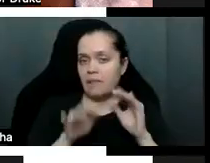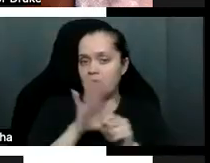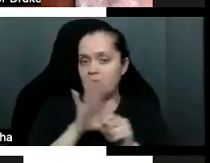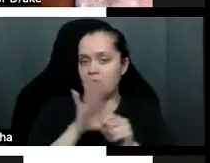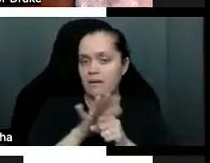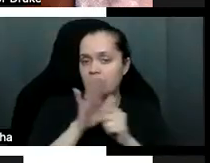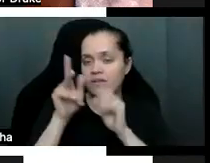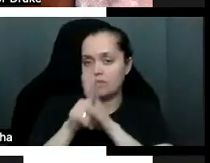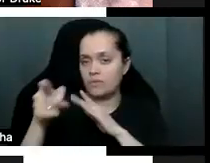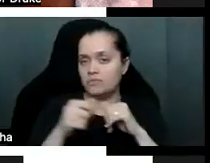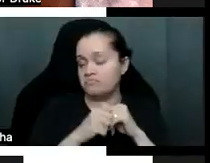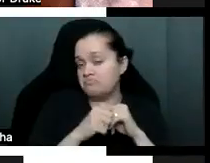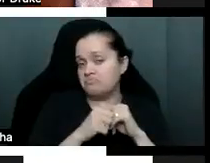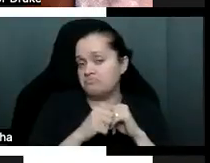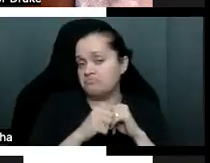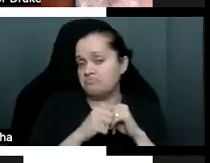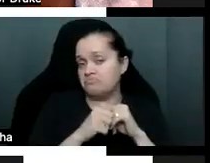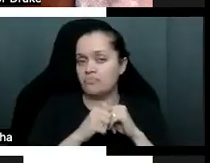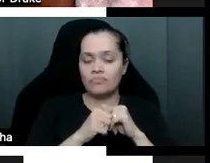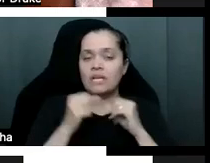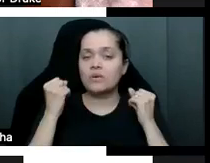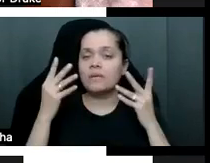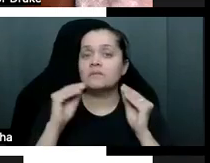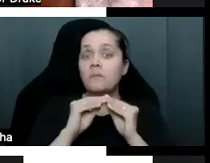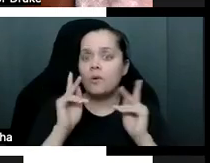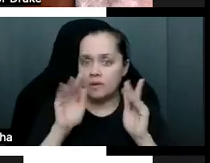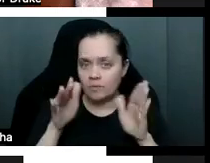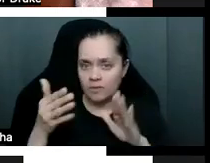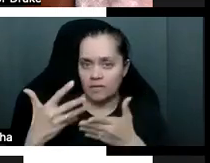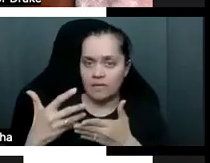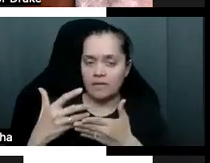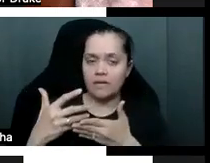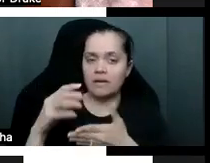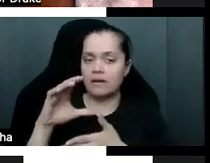So millions more people die in collectivization.